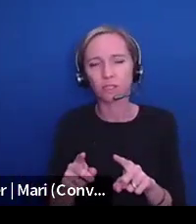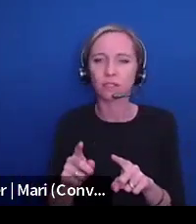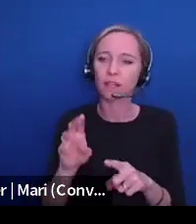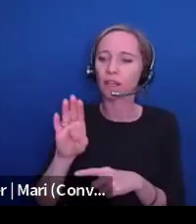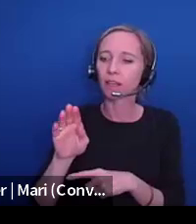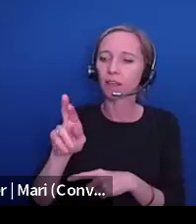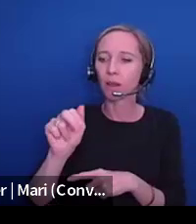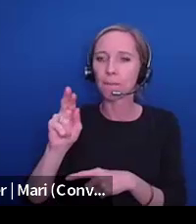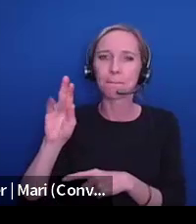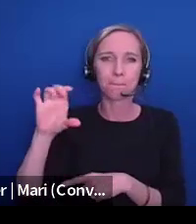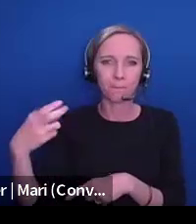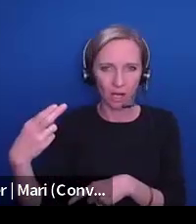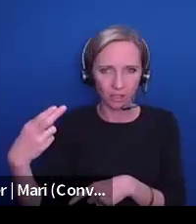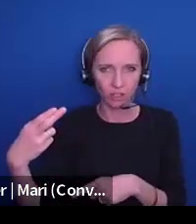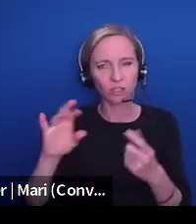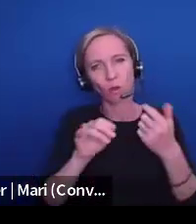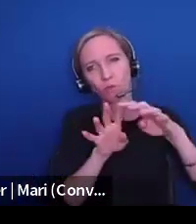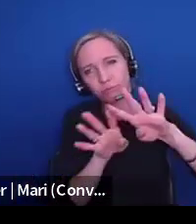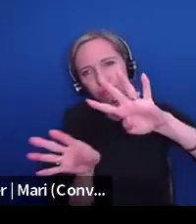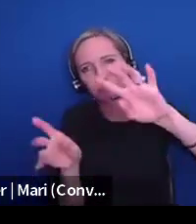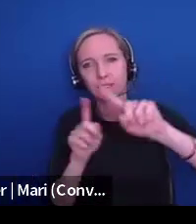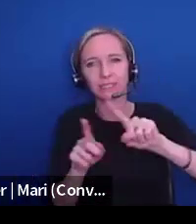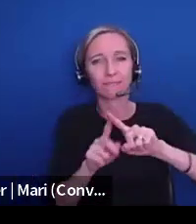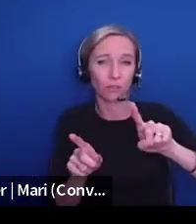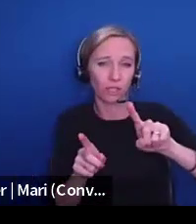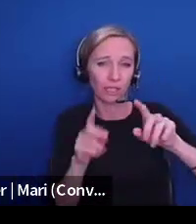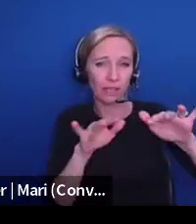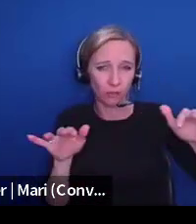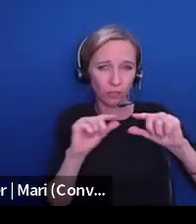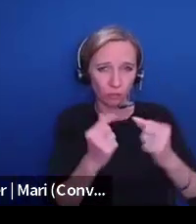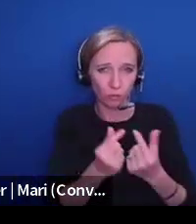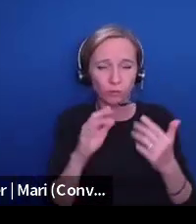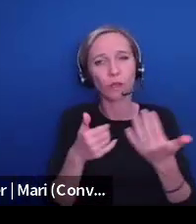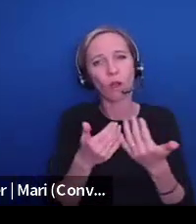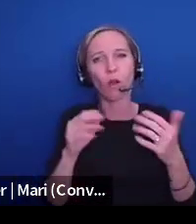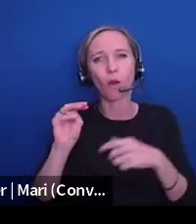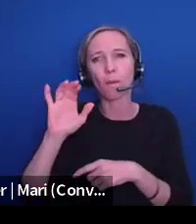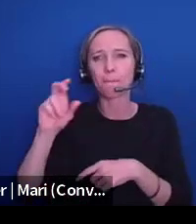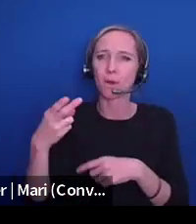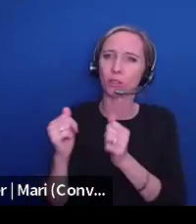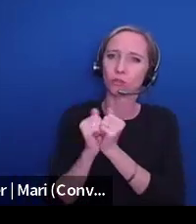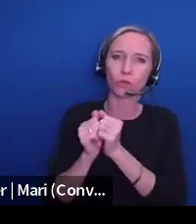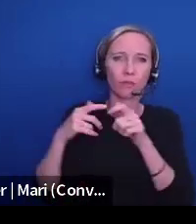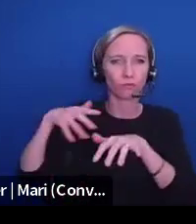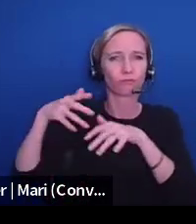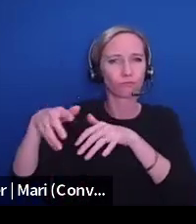branches, right? Like which are all diversity groups, and then we merge all in one together. That's kind of like the meaning of